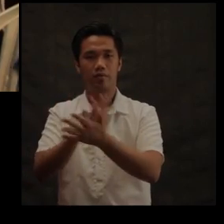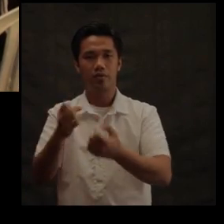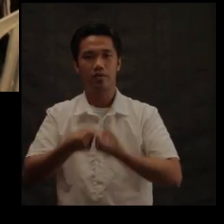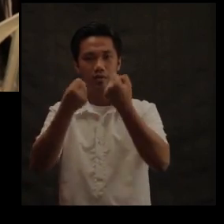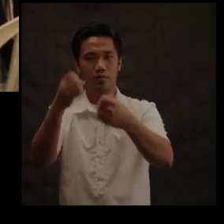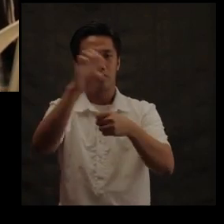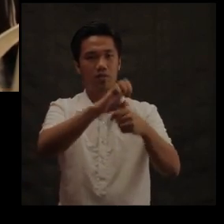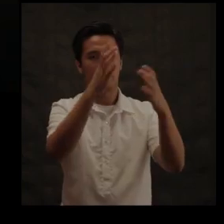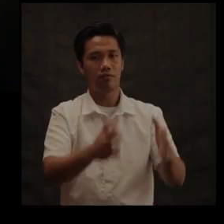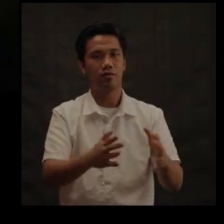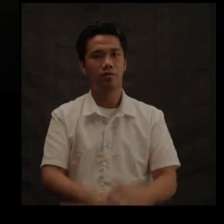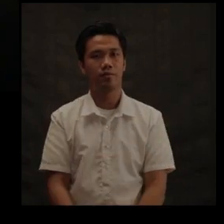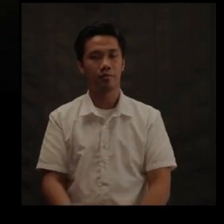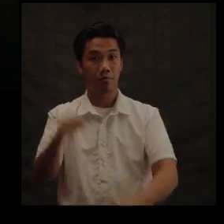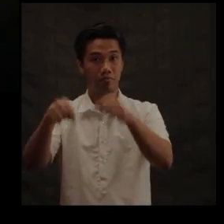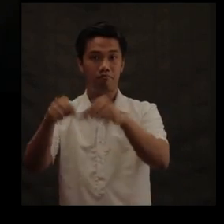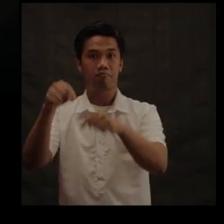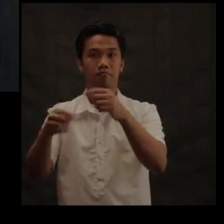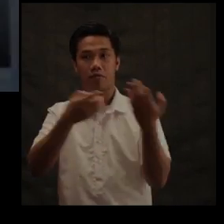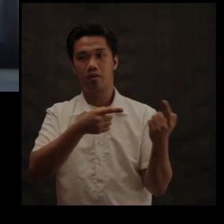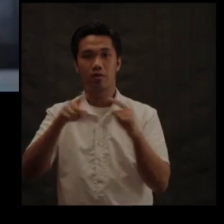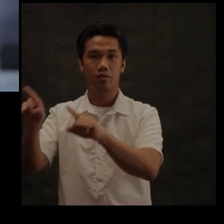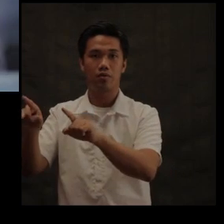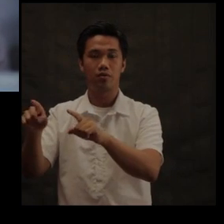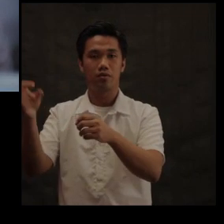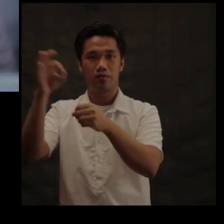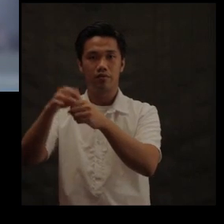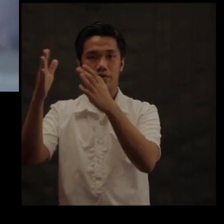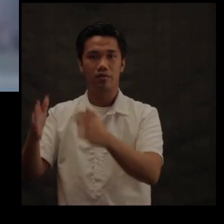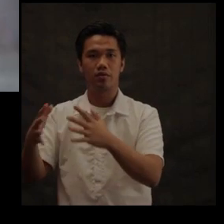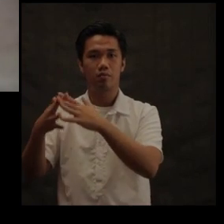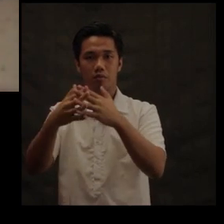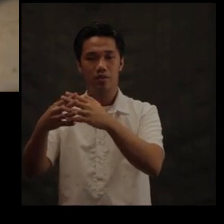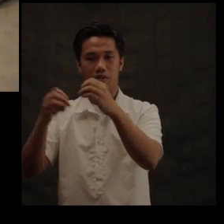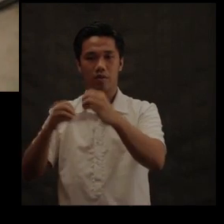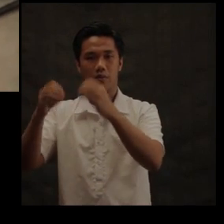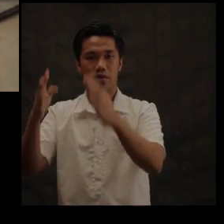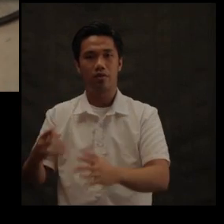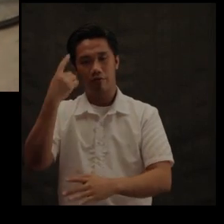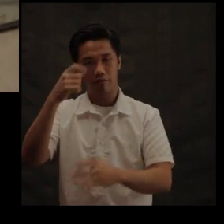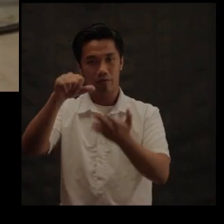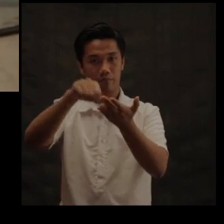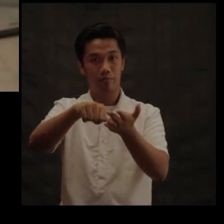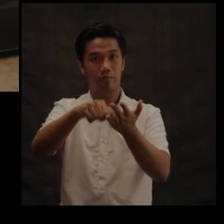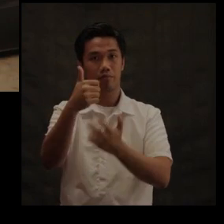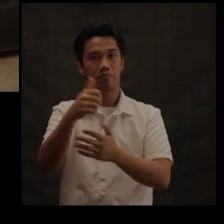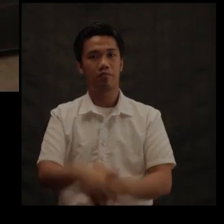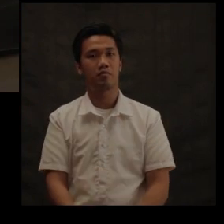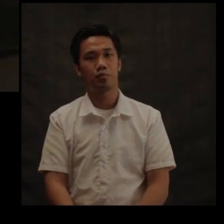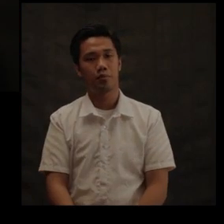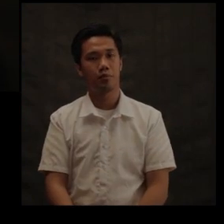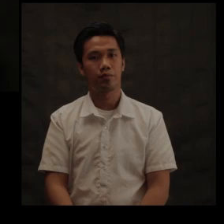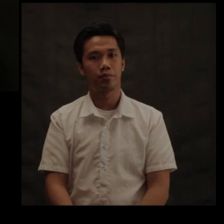election officer. The PWD then proceeds to the voter registration machine operator or biometrics capture.